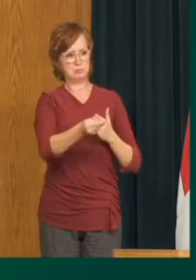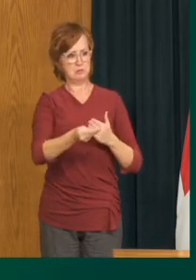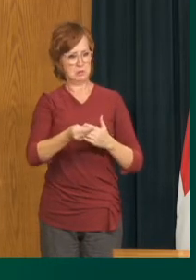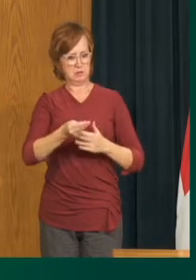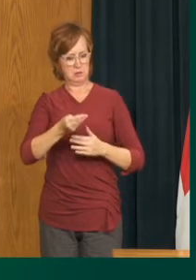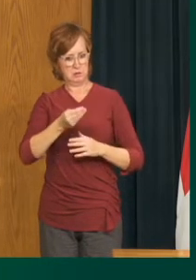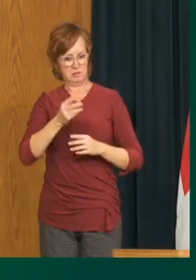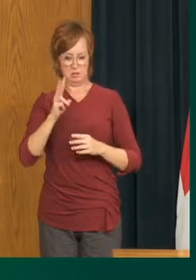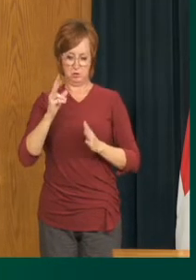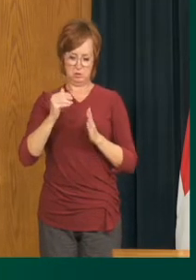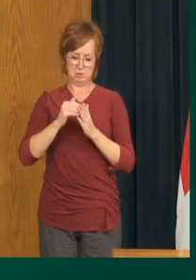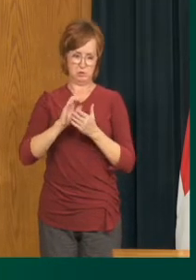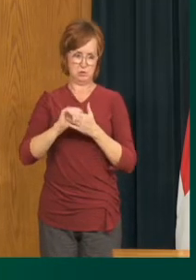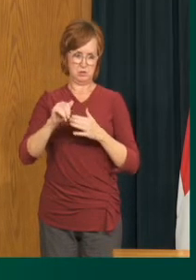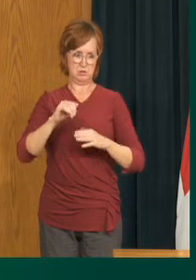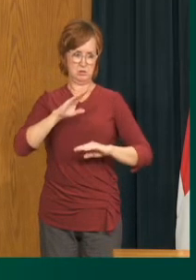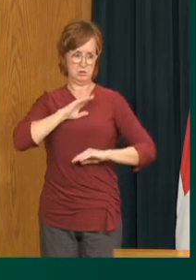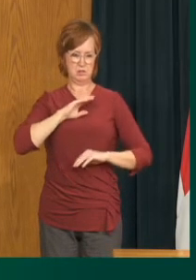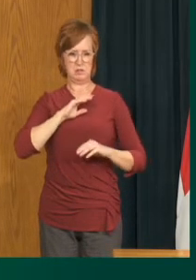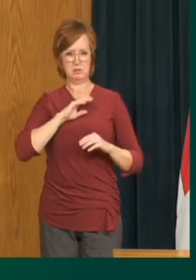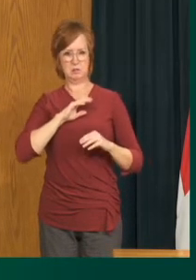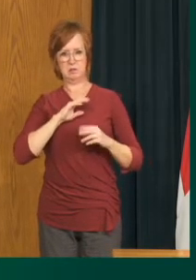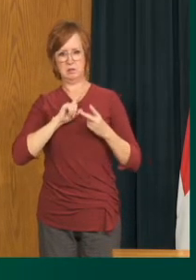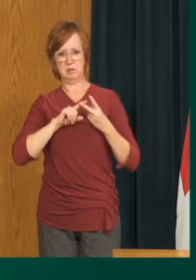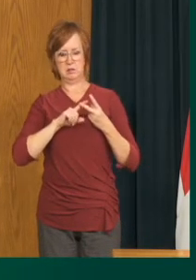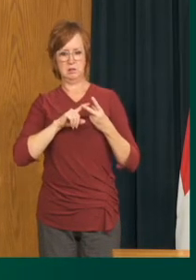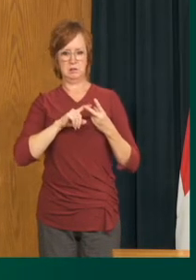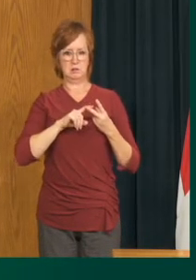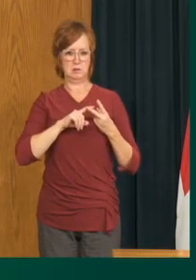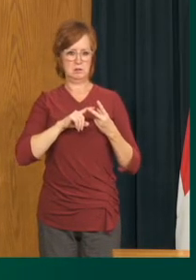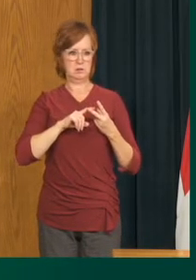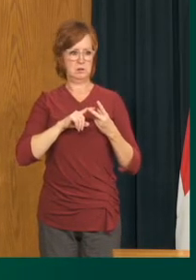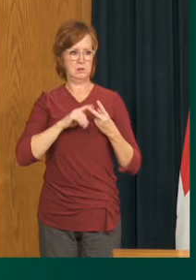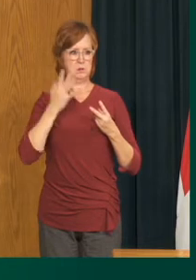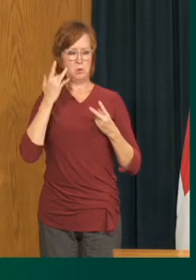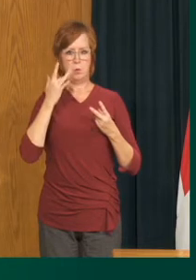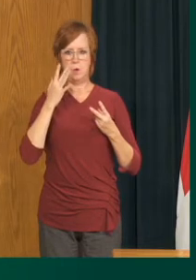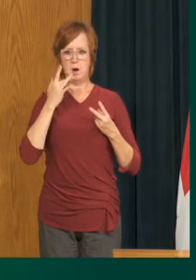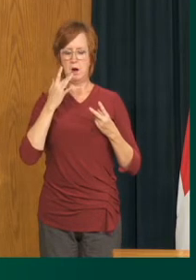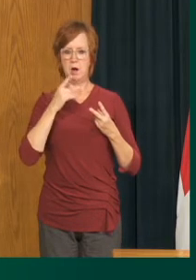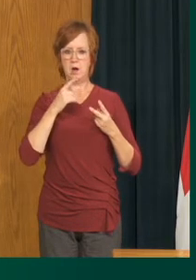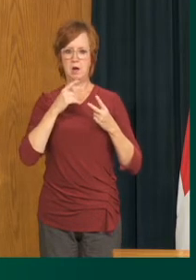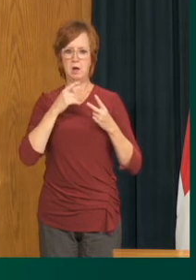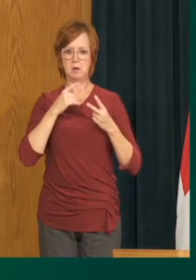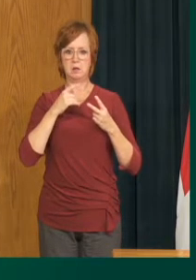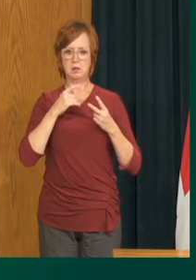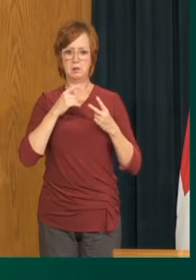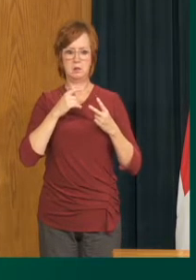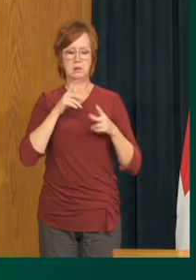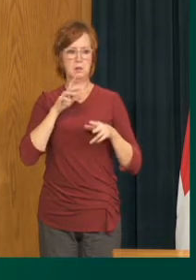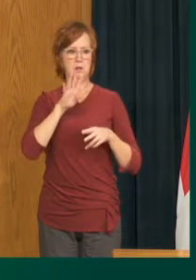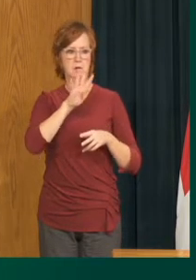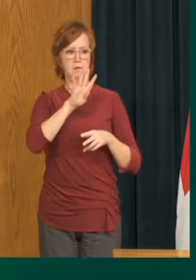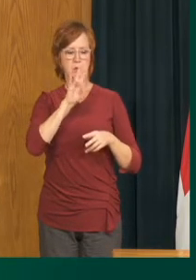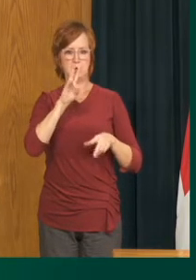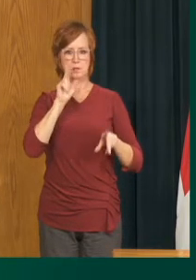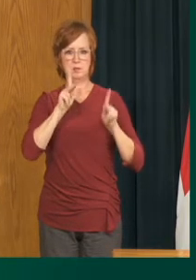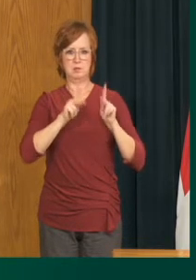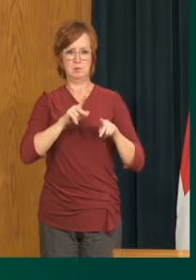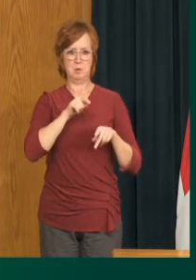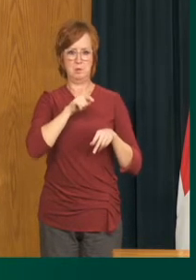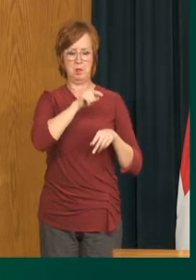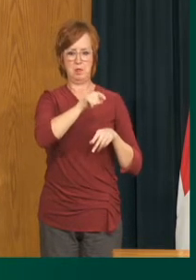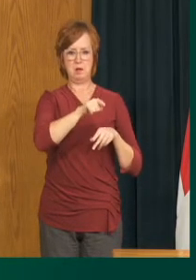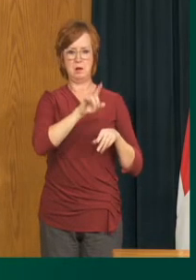amount of money? For some people it can be significant. And why just fine the organizers? Obviously 47 people were there,